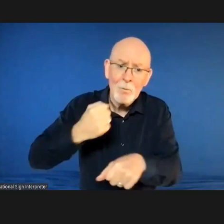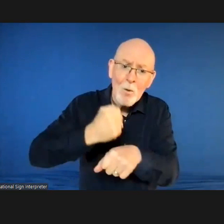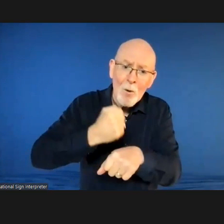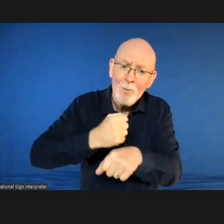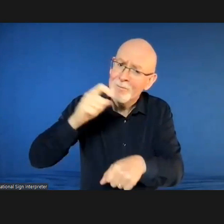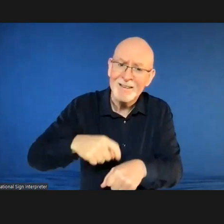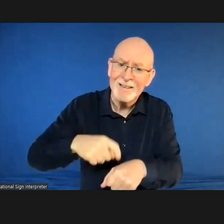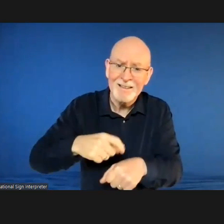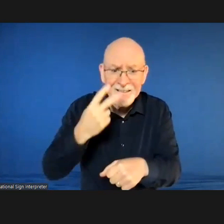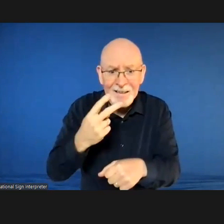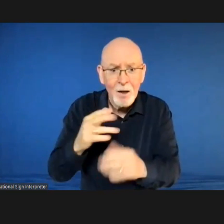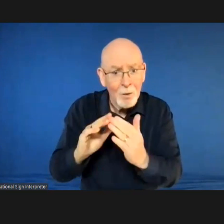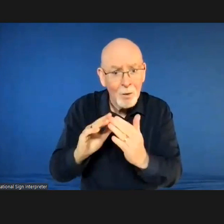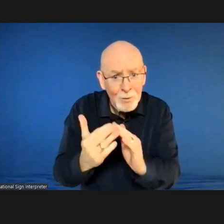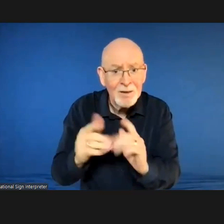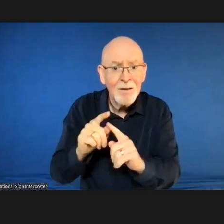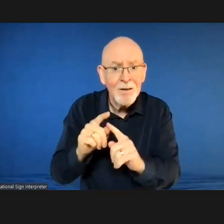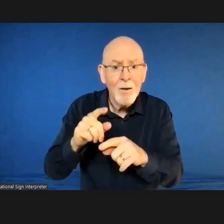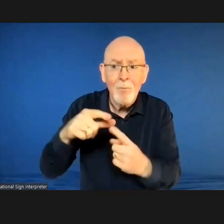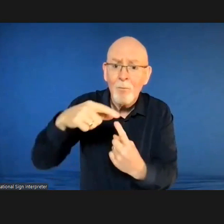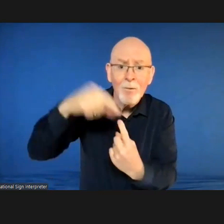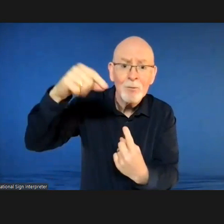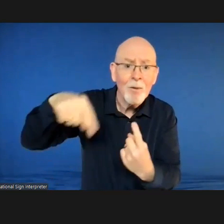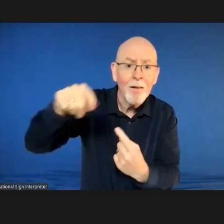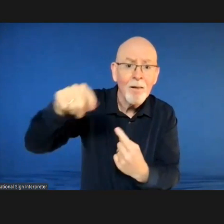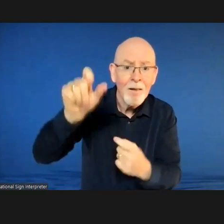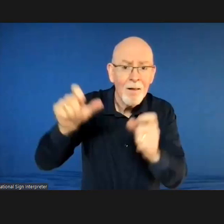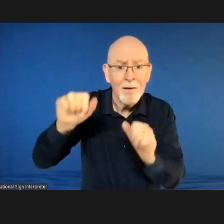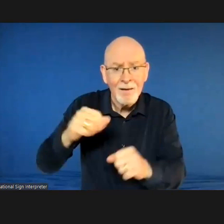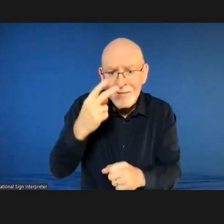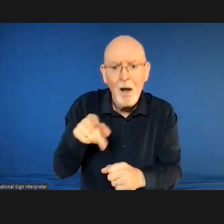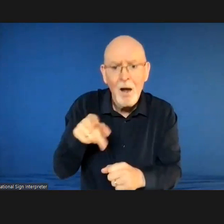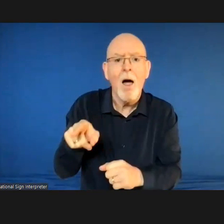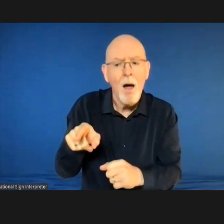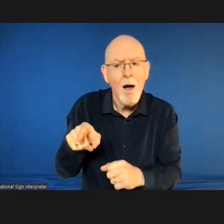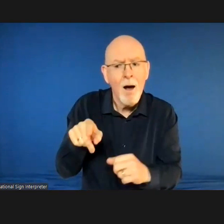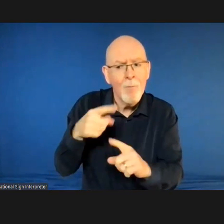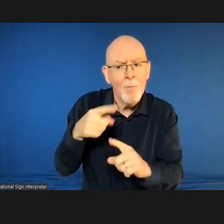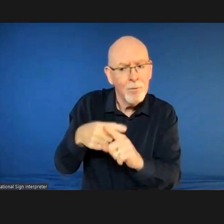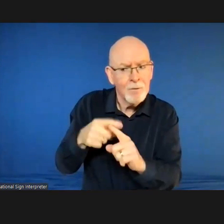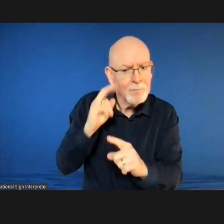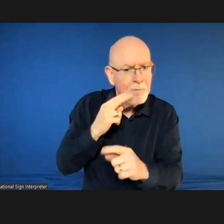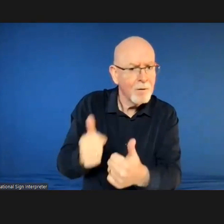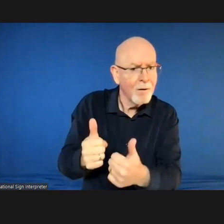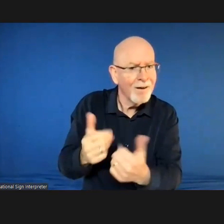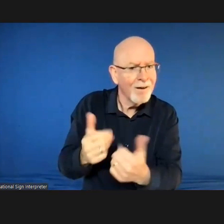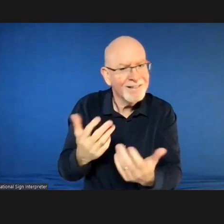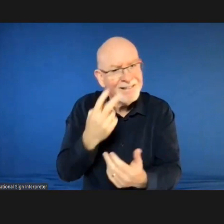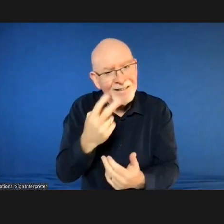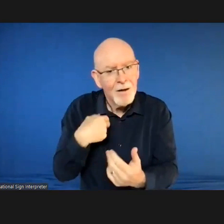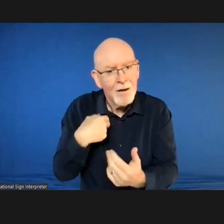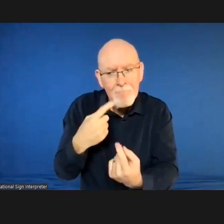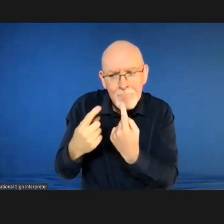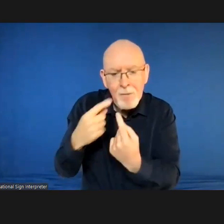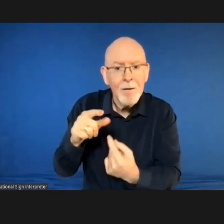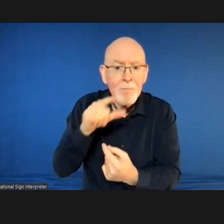studies. We also think and believe that reducing the cost of services for deaf people is also a big barrier which needs to be